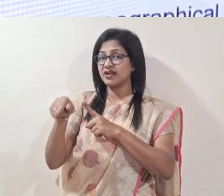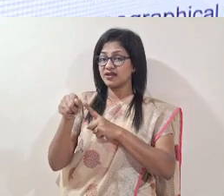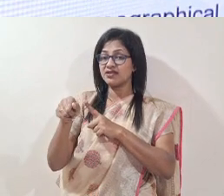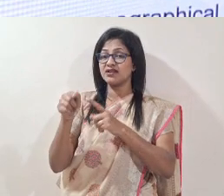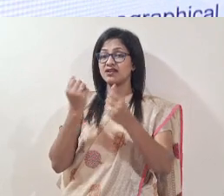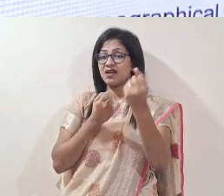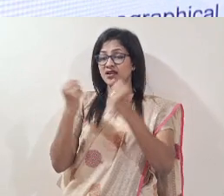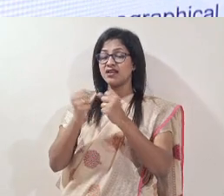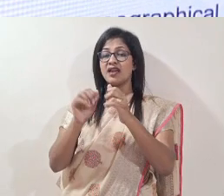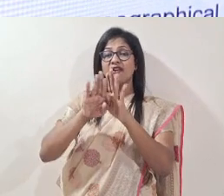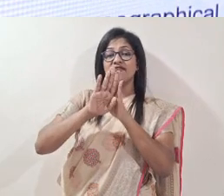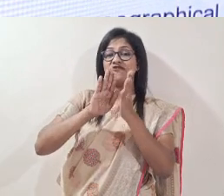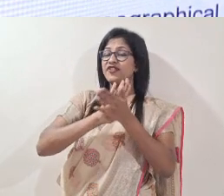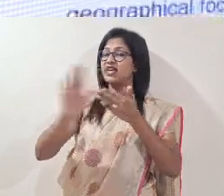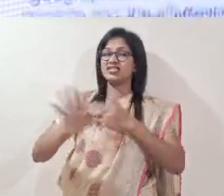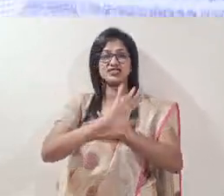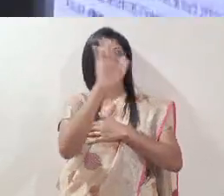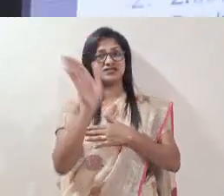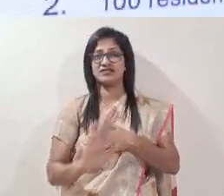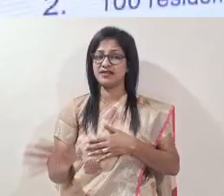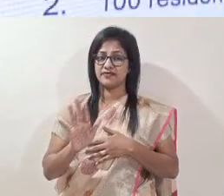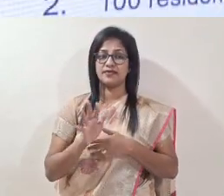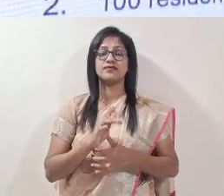out of fashion.